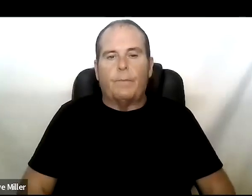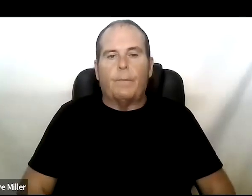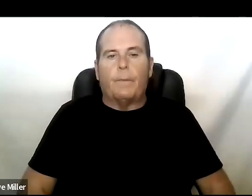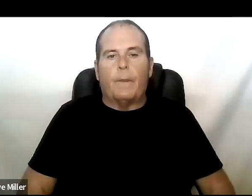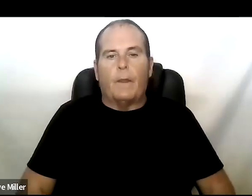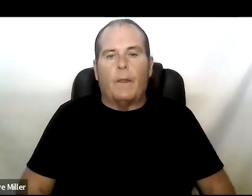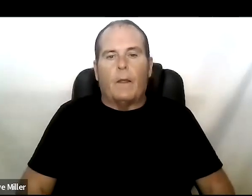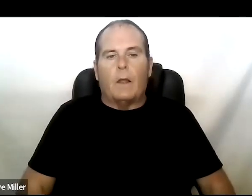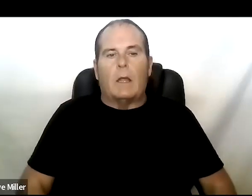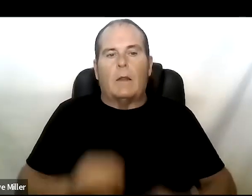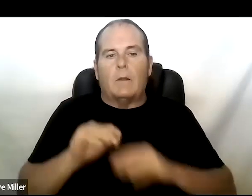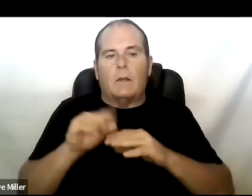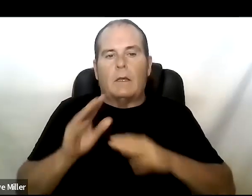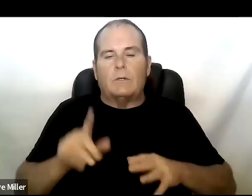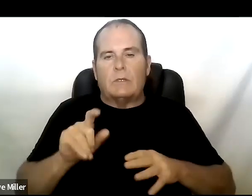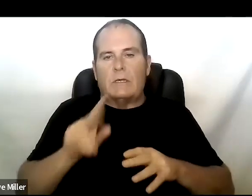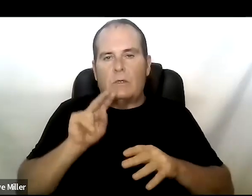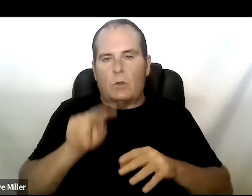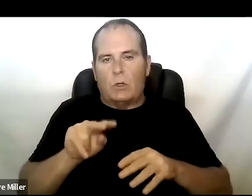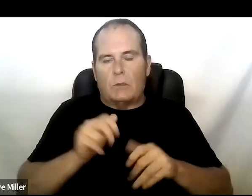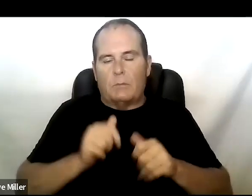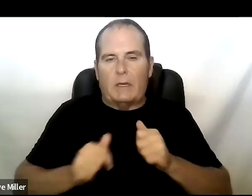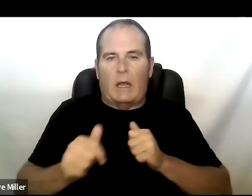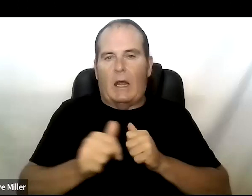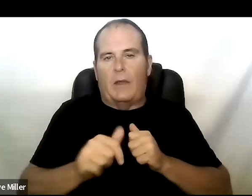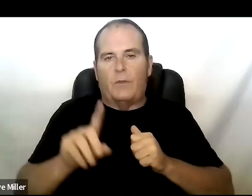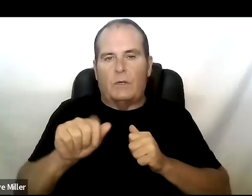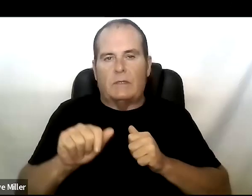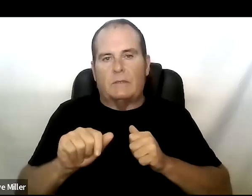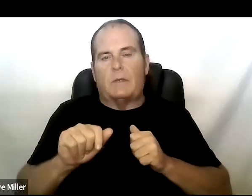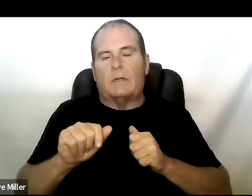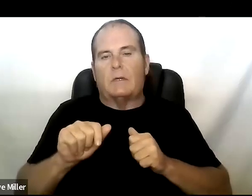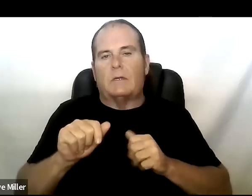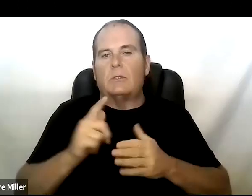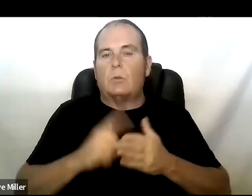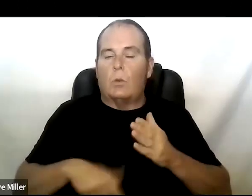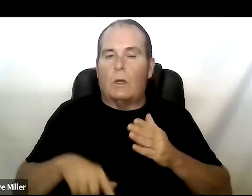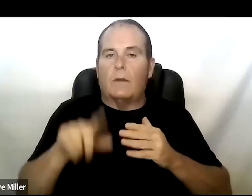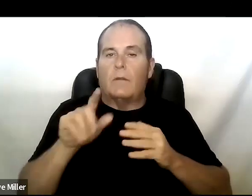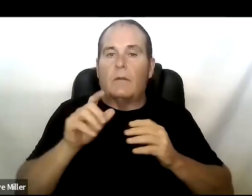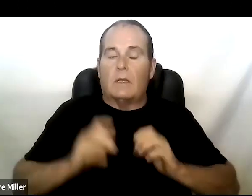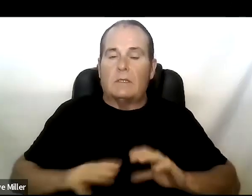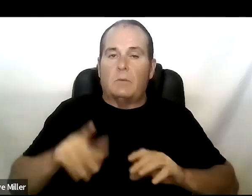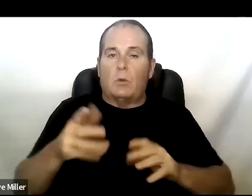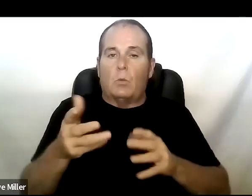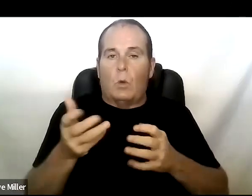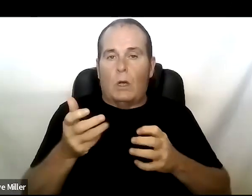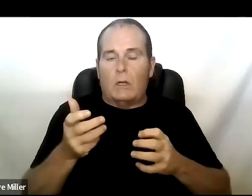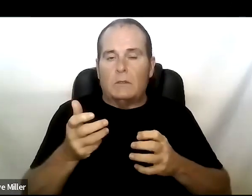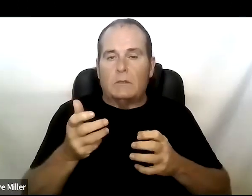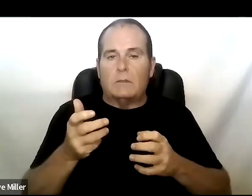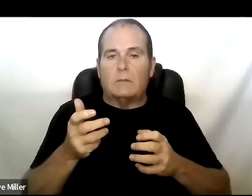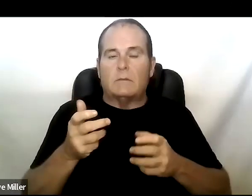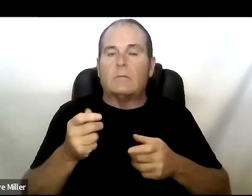Counselors need to look beyond the disability to what the customer wants.